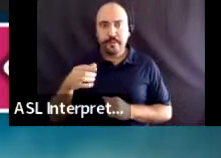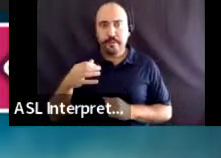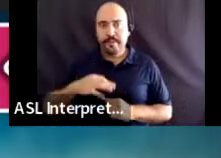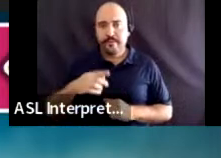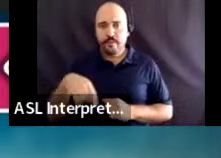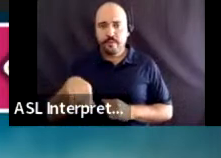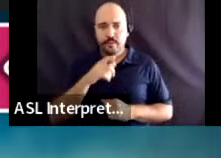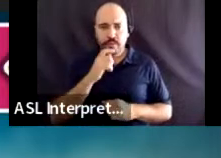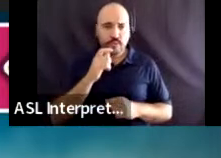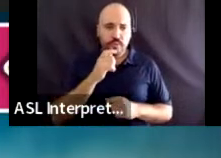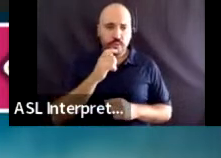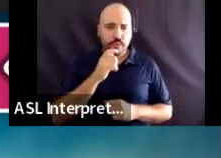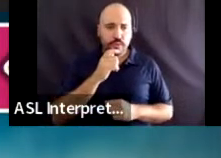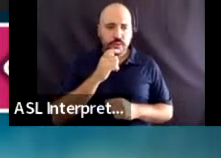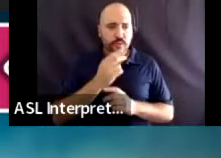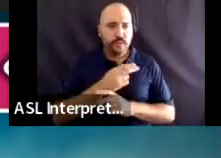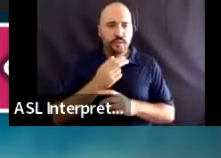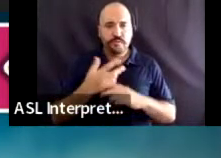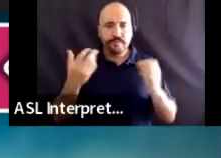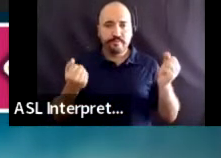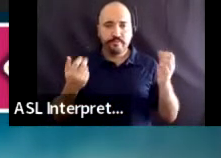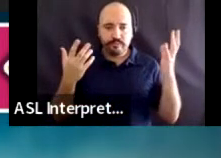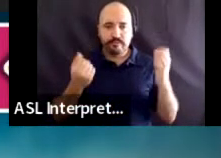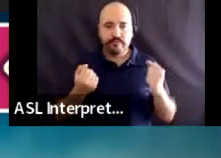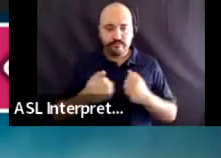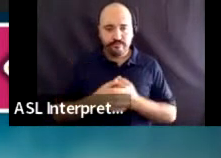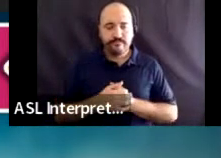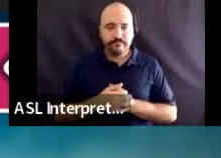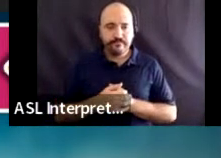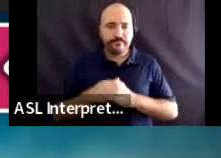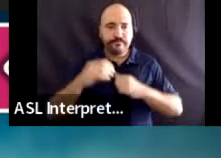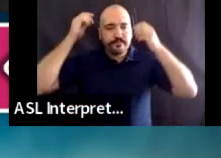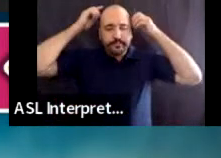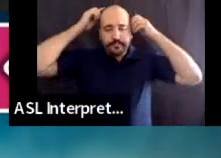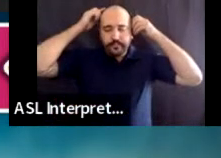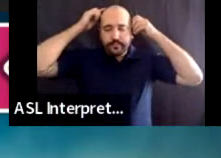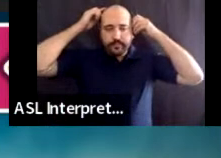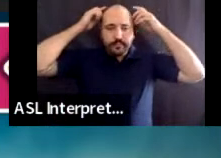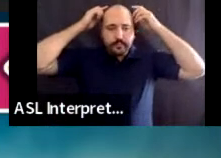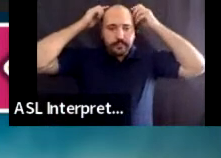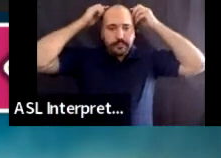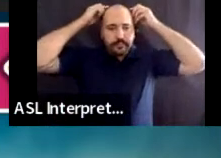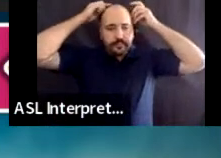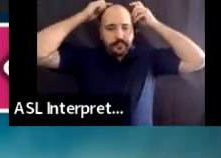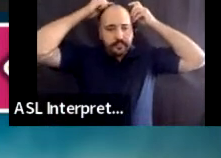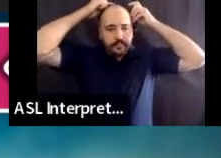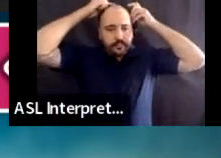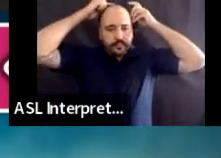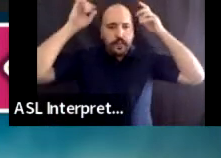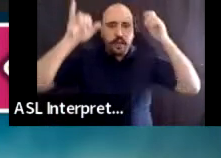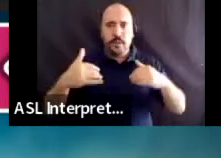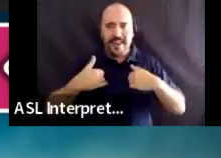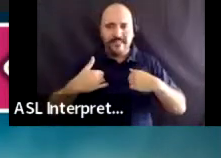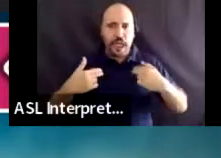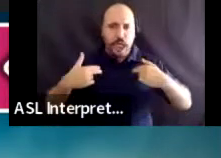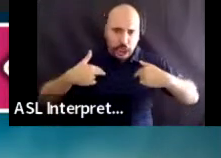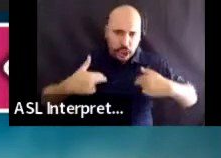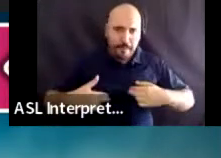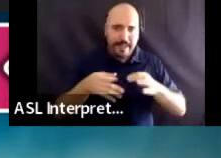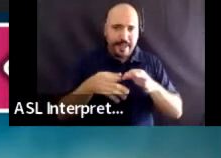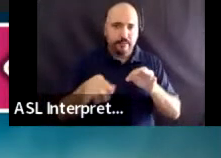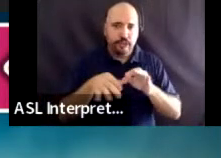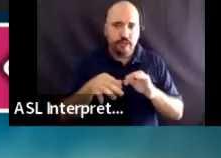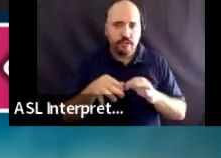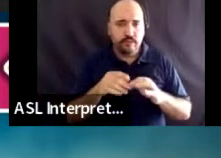who would like to have American Sign Language interpreting. We also have human captioning